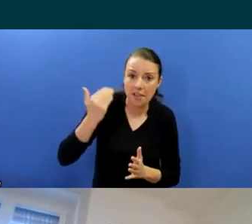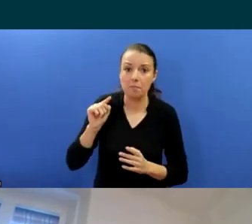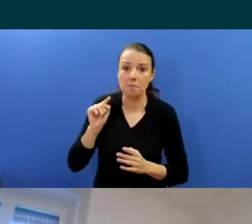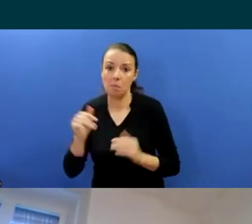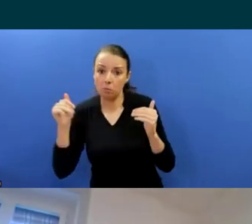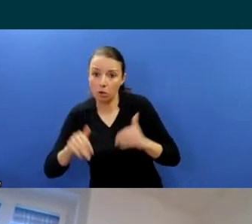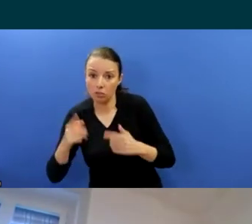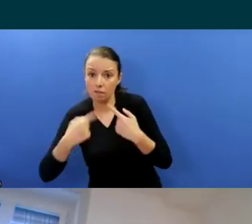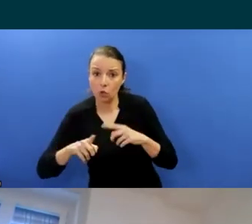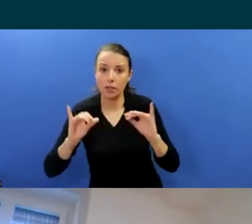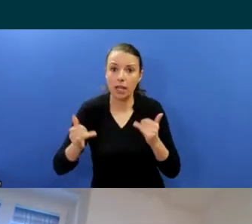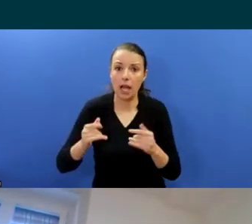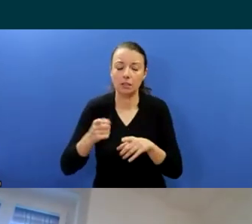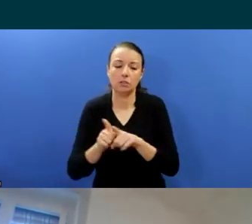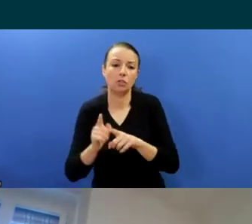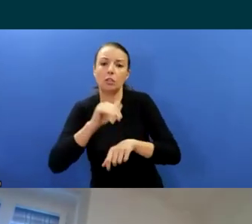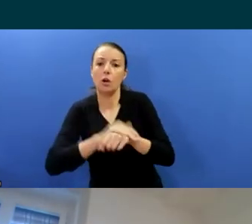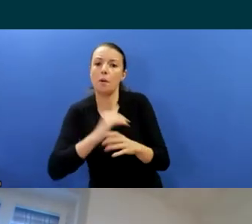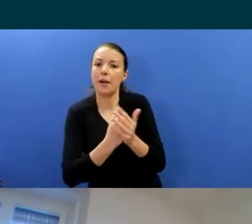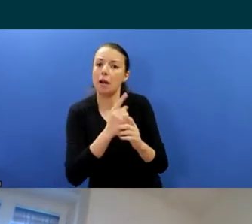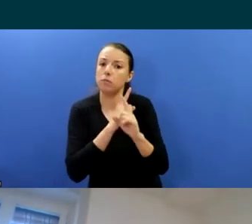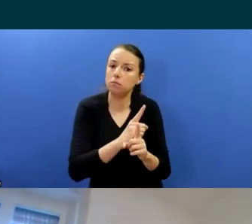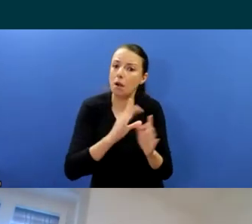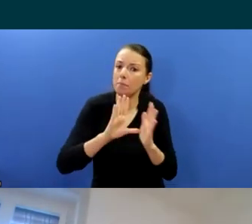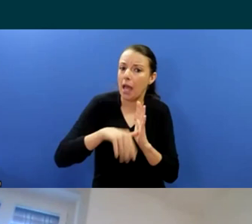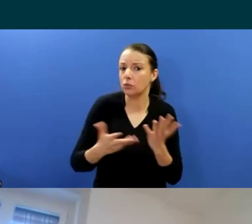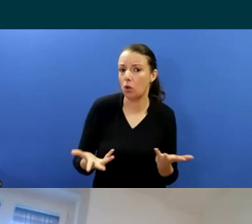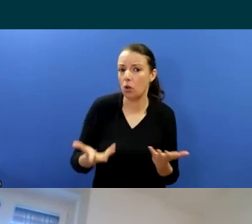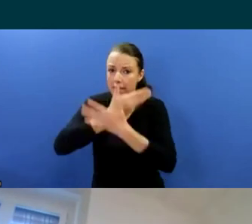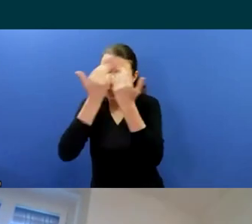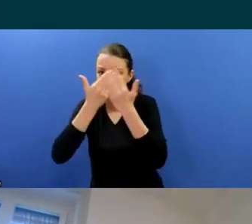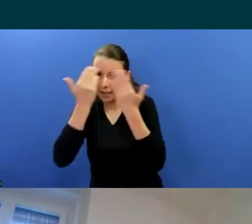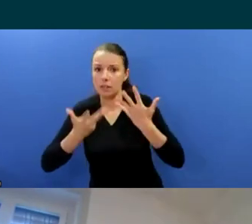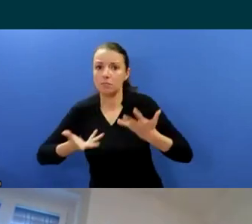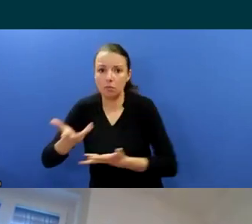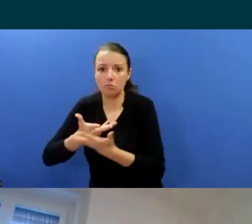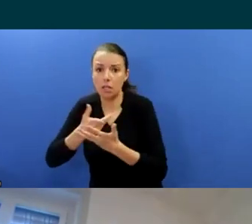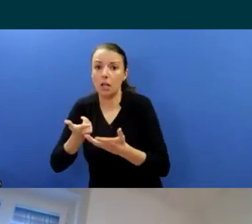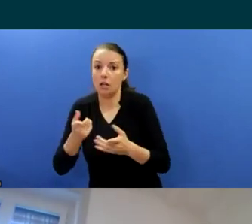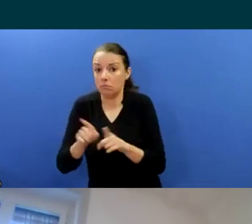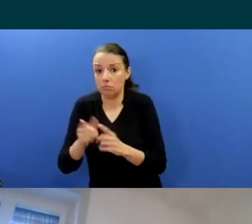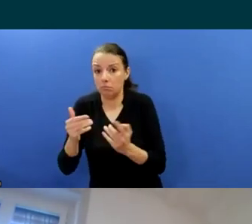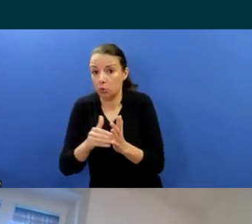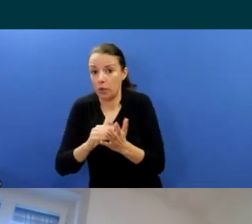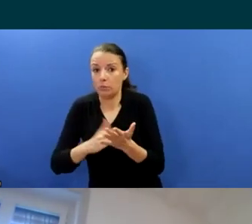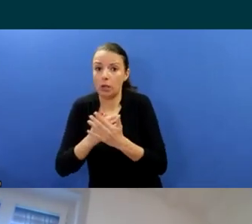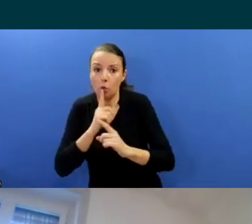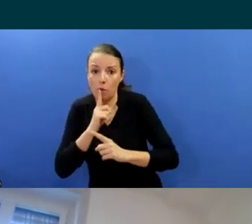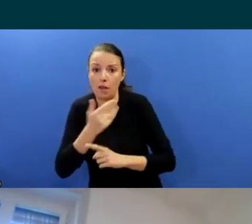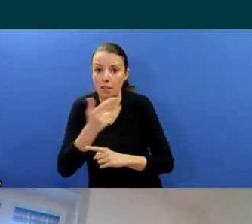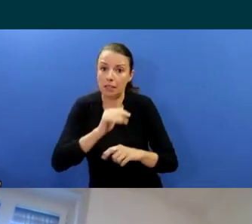in the city or regarding the way something has been done so far also. So you have